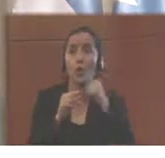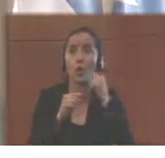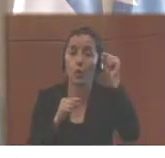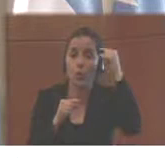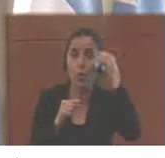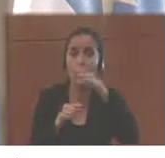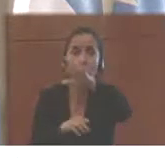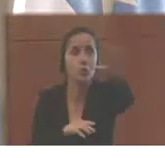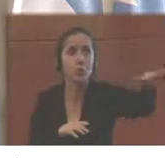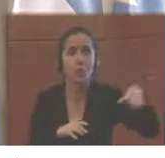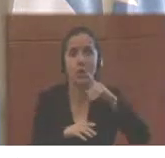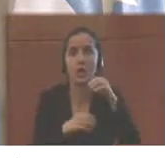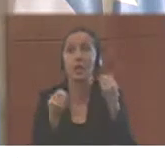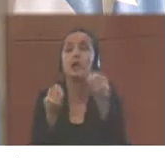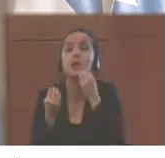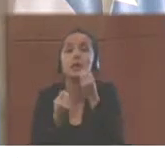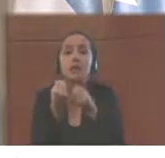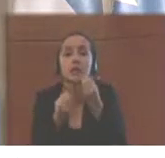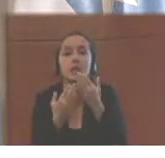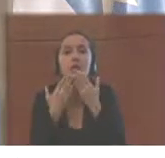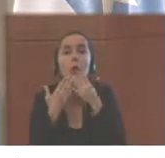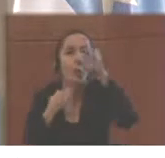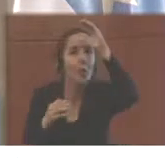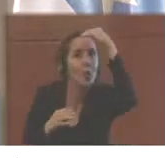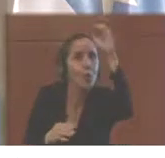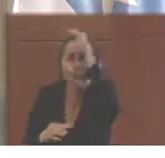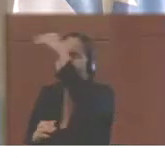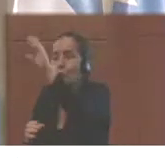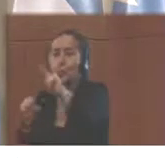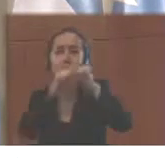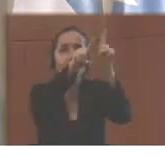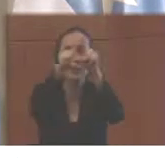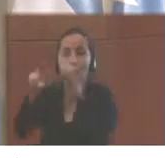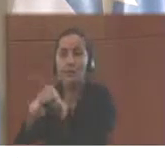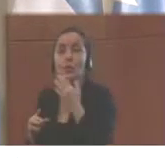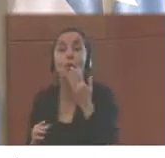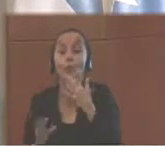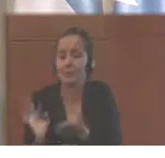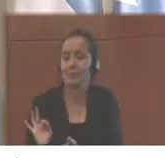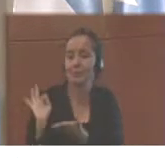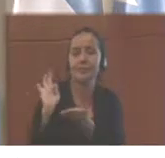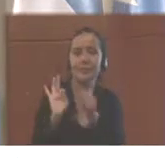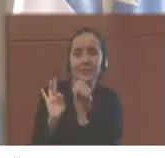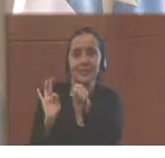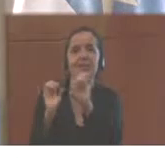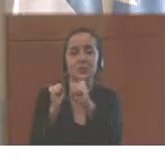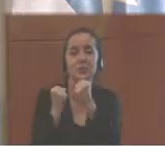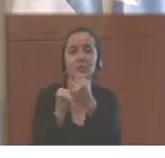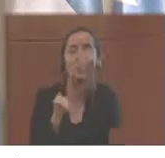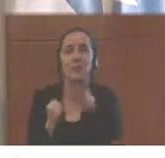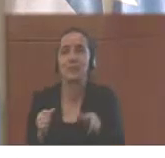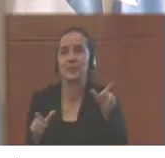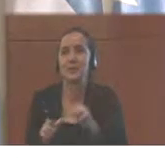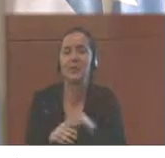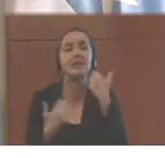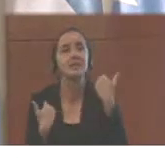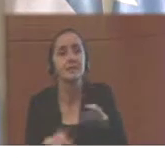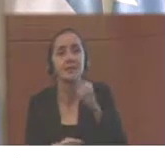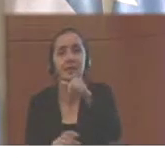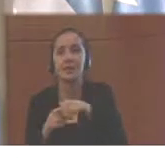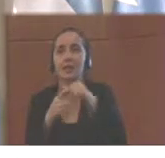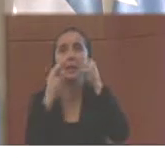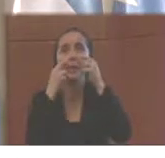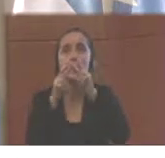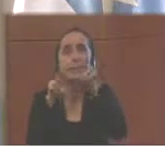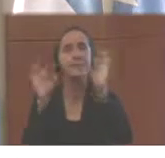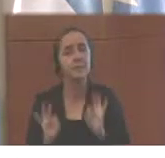risk um, with a gender focus in local governments, and including representatives of the civil society, thus strengthening